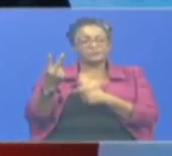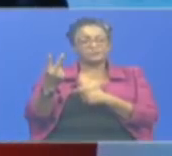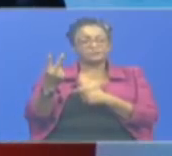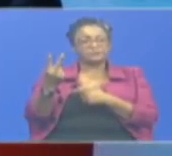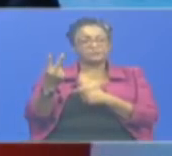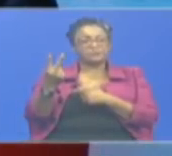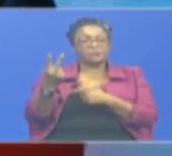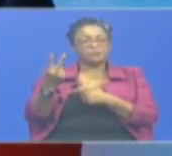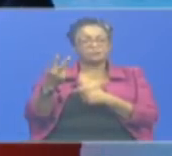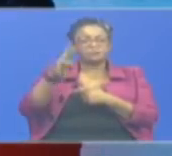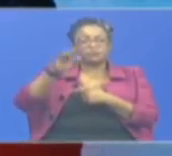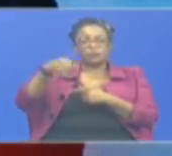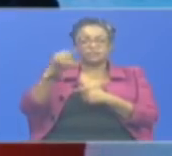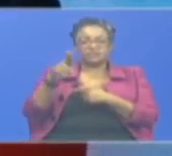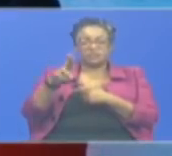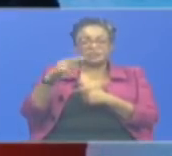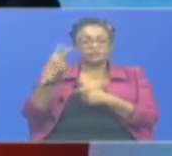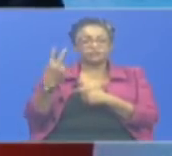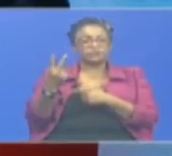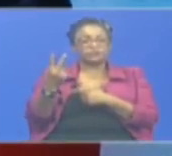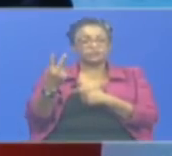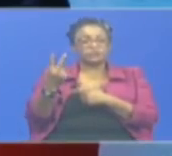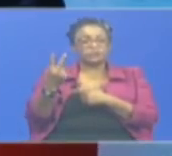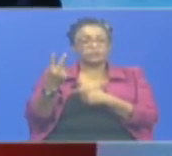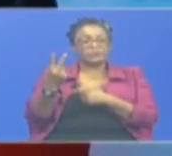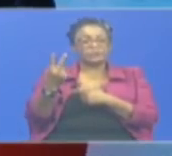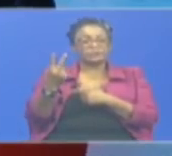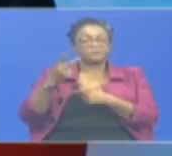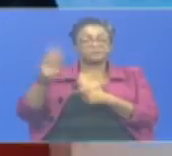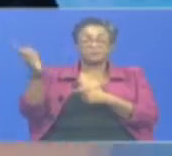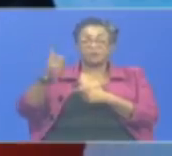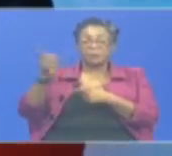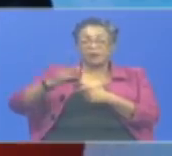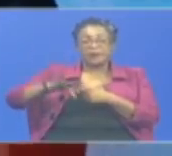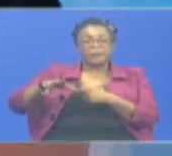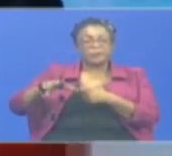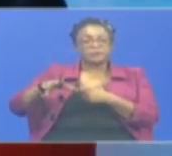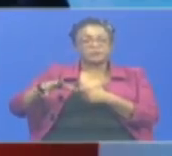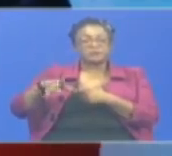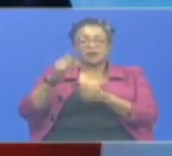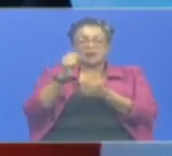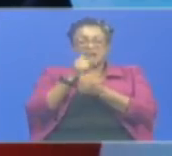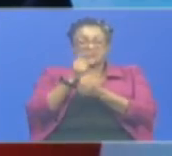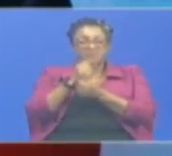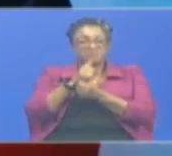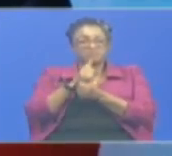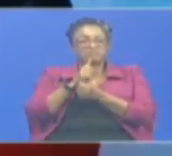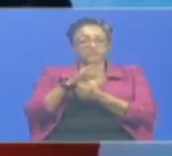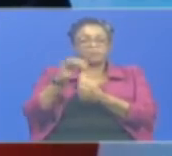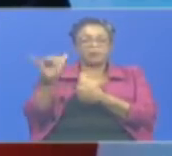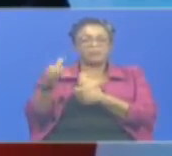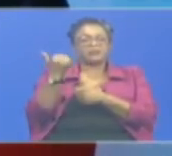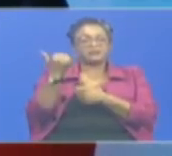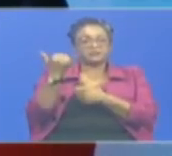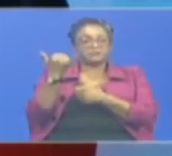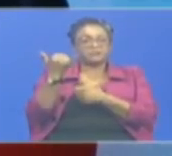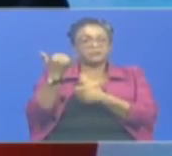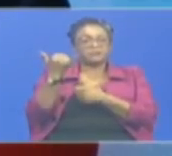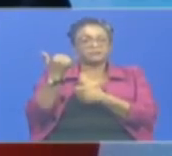And Wajir, 2 cases. In Nairobi County, the 11 cases are from Embakasi,